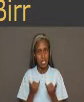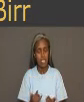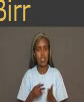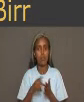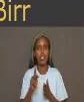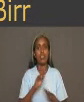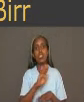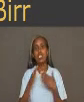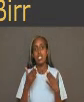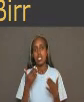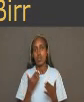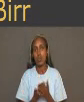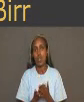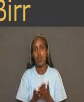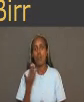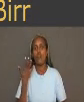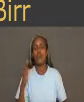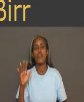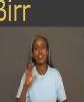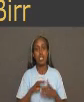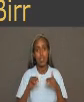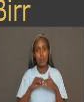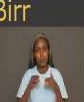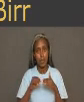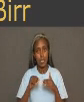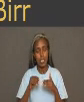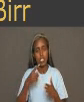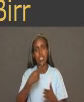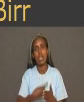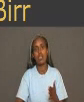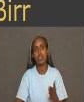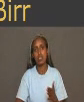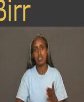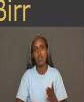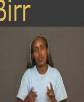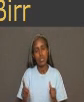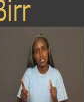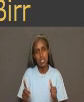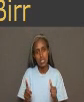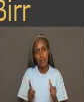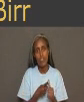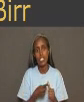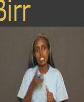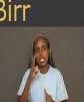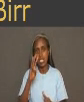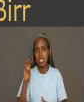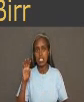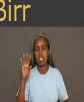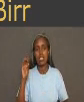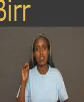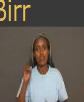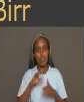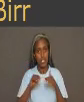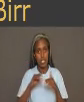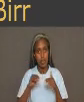a total of 50 birr in taxes on the first 650